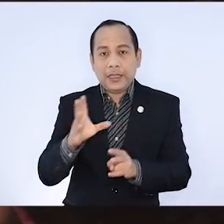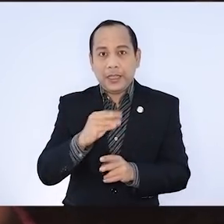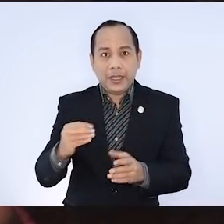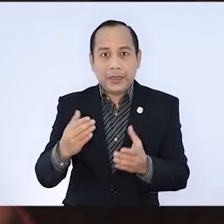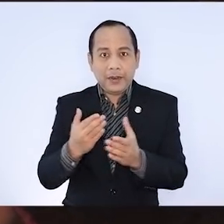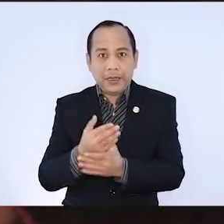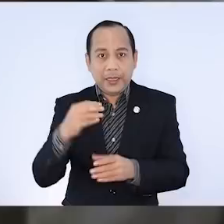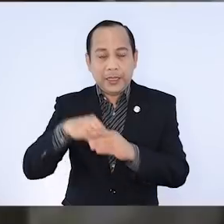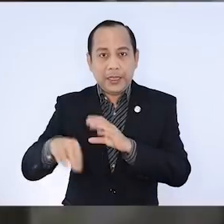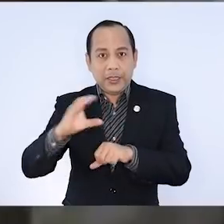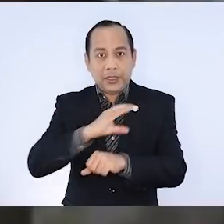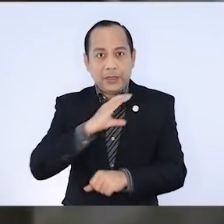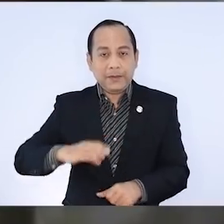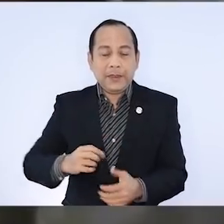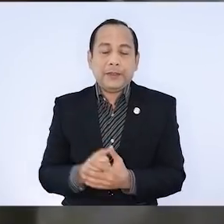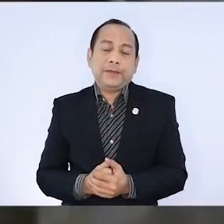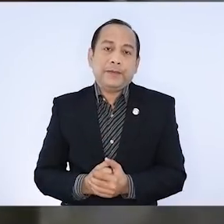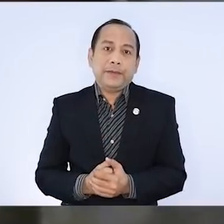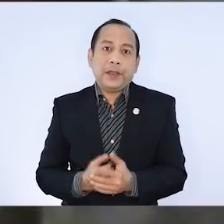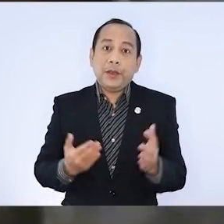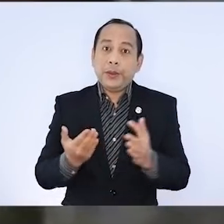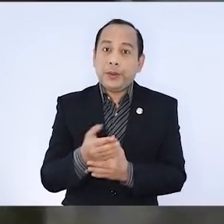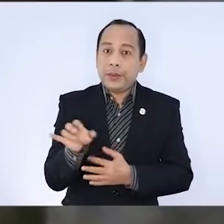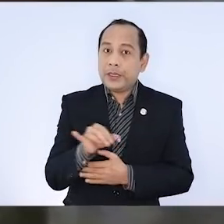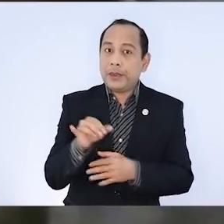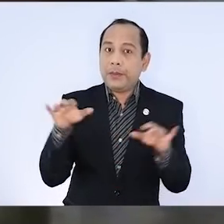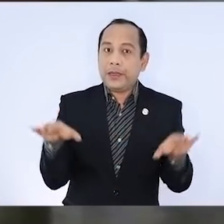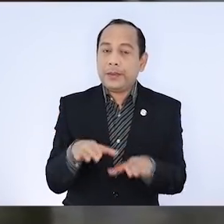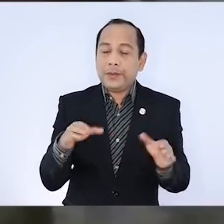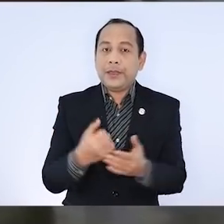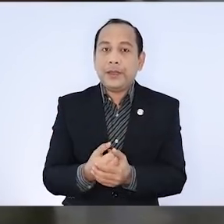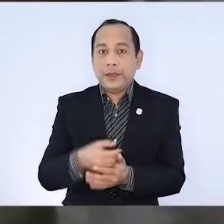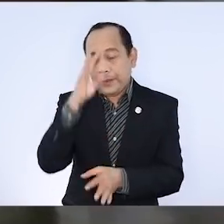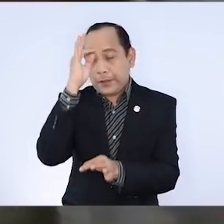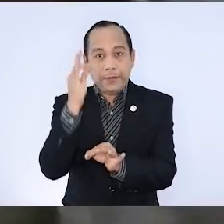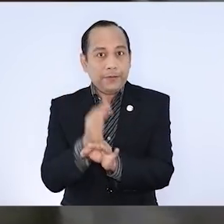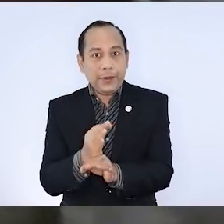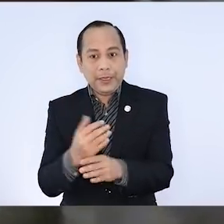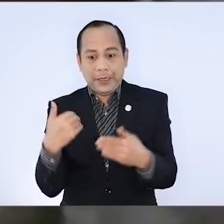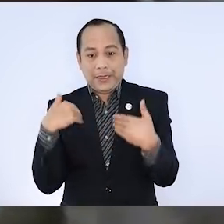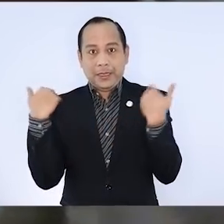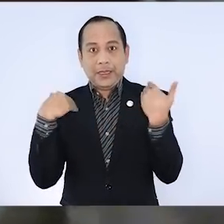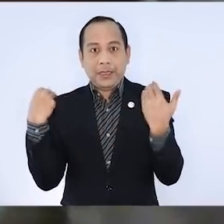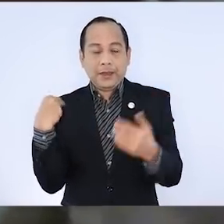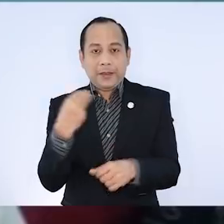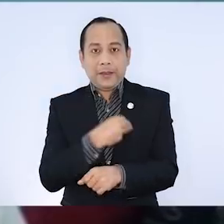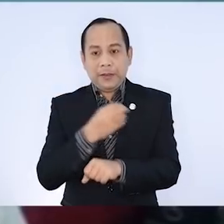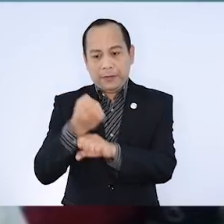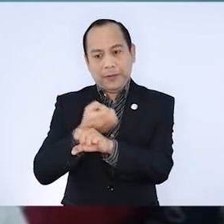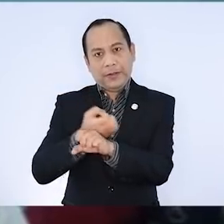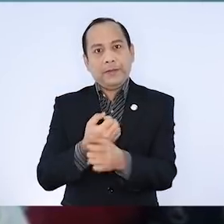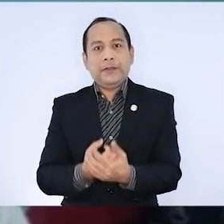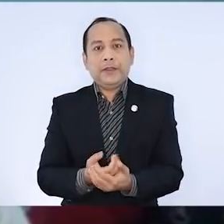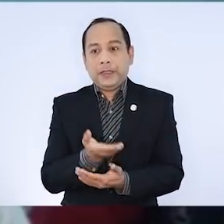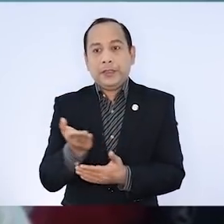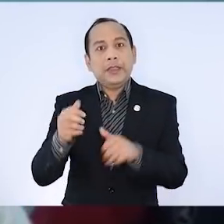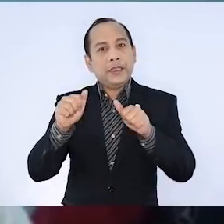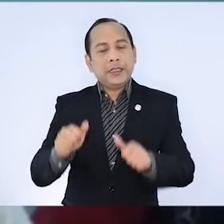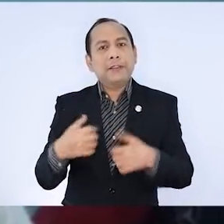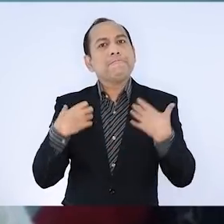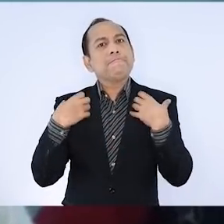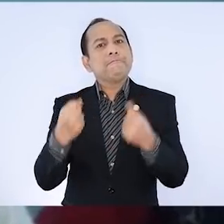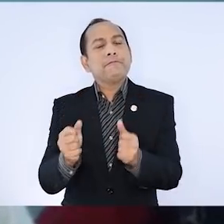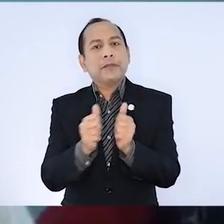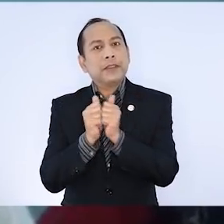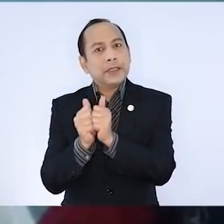inside the Church of Christ. Through this activity, the faith of the young brethren were edified. They were able to strengthen